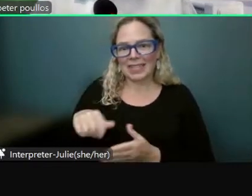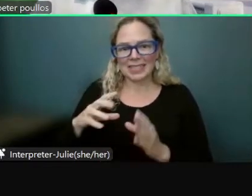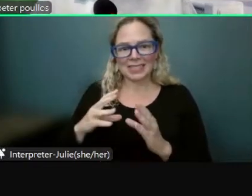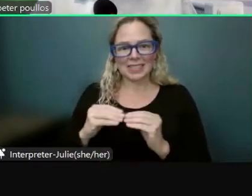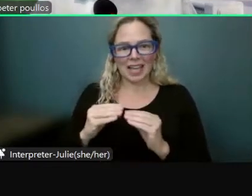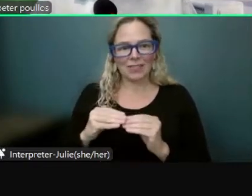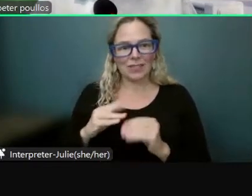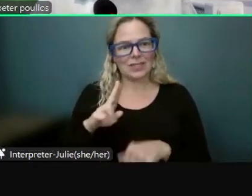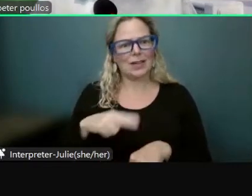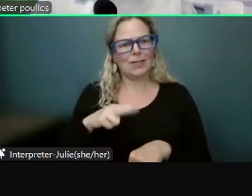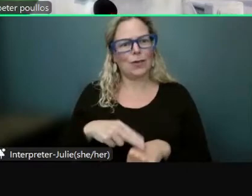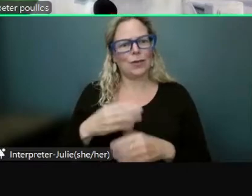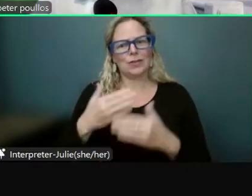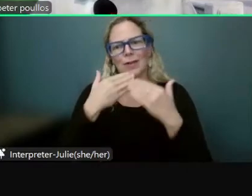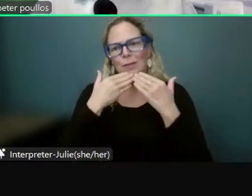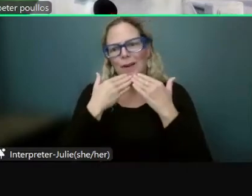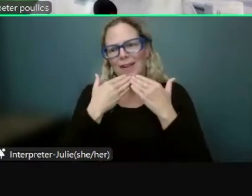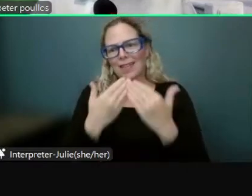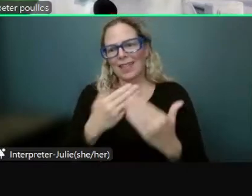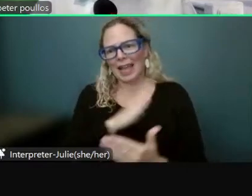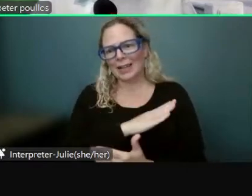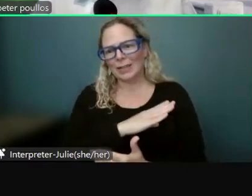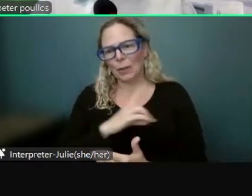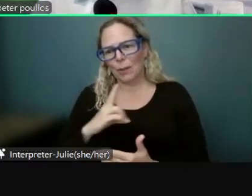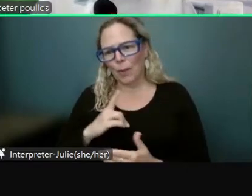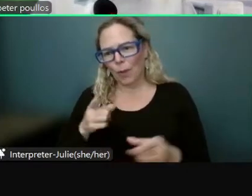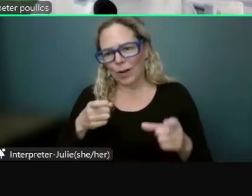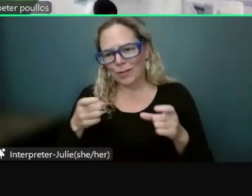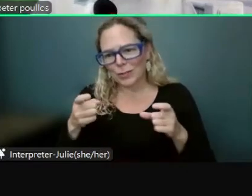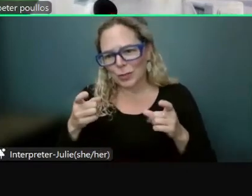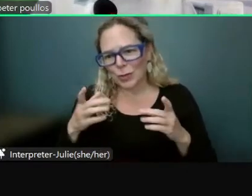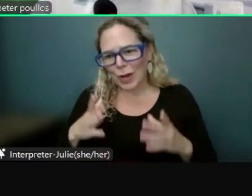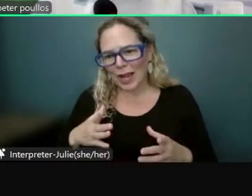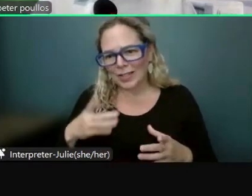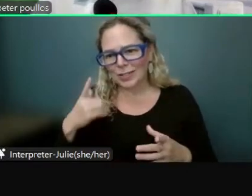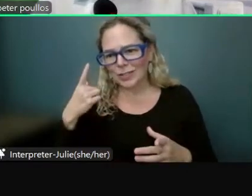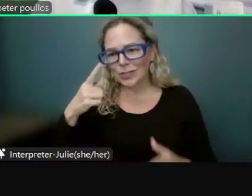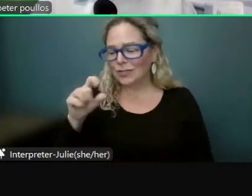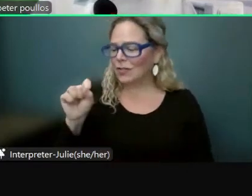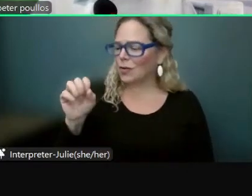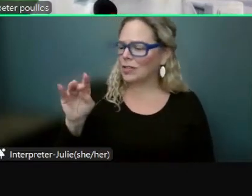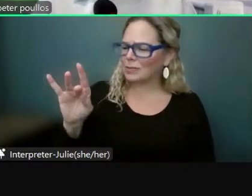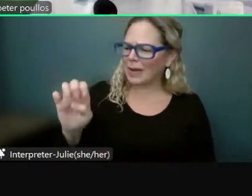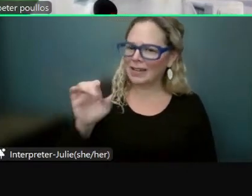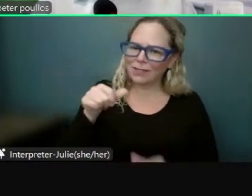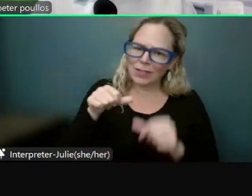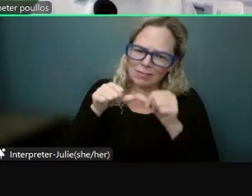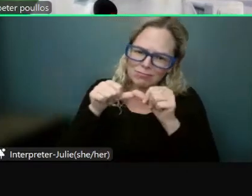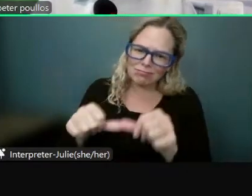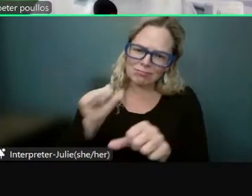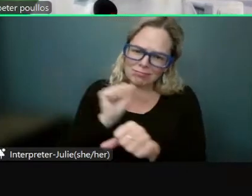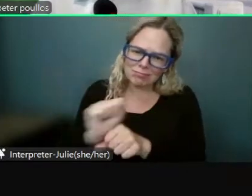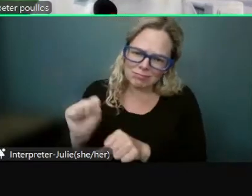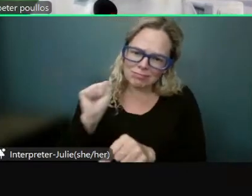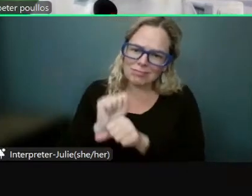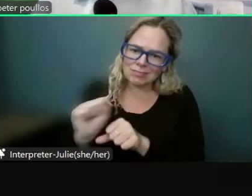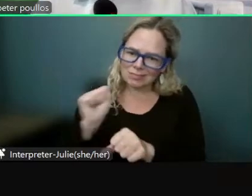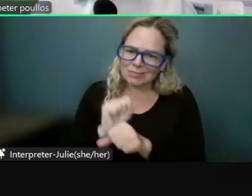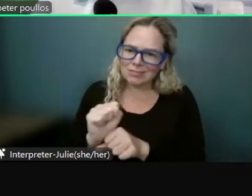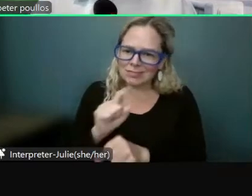thank you to the board of directors of SMATI for their hard work and dedication in working on